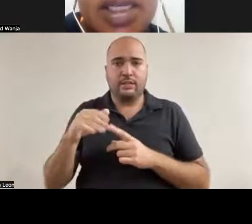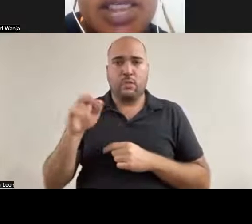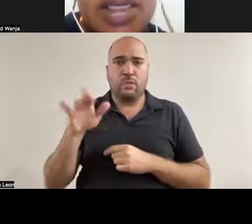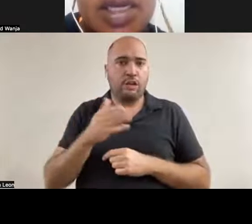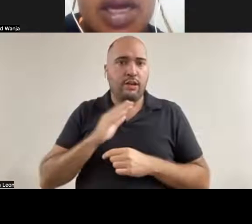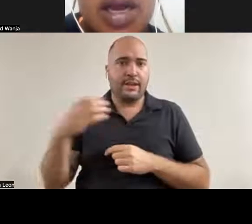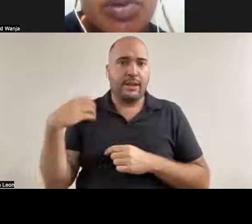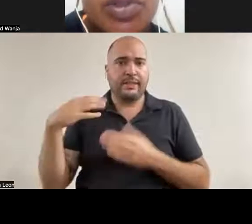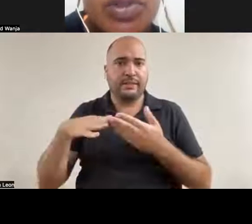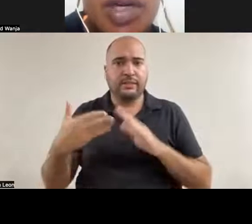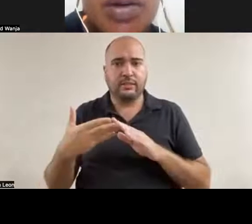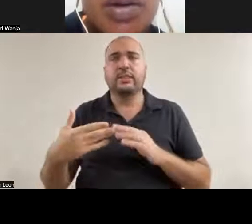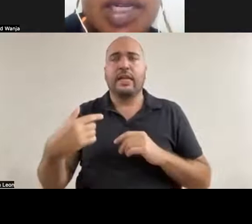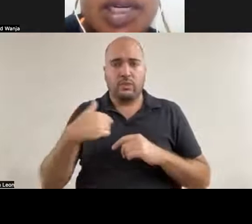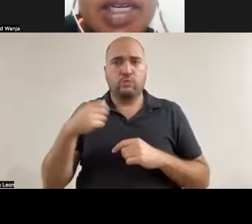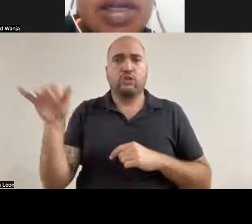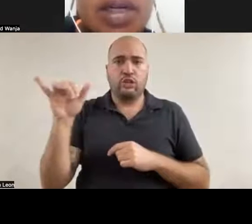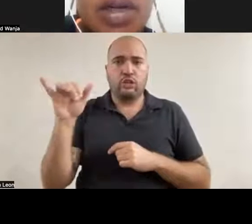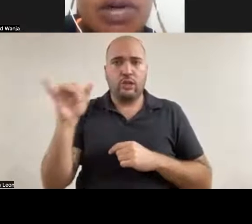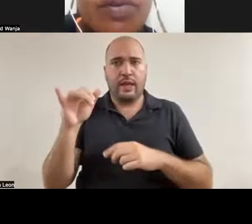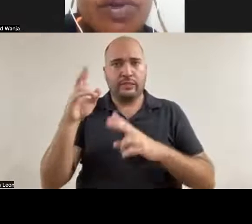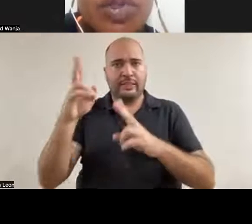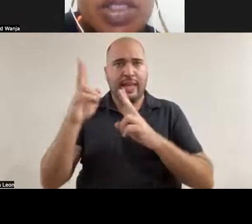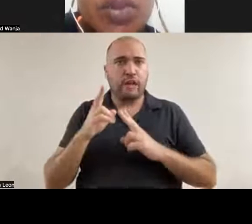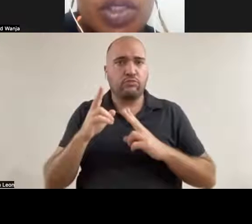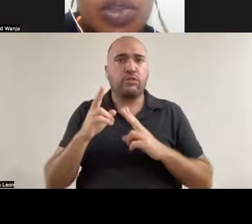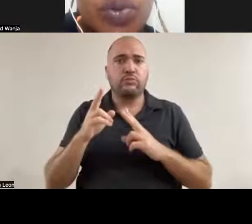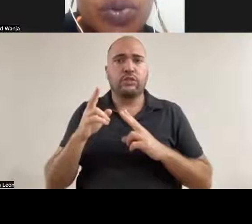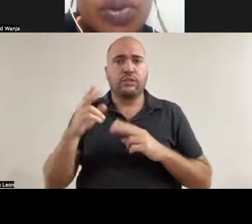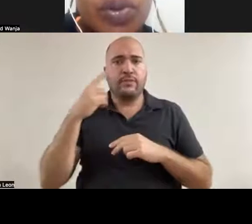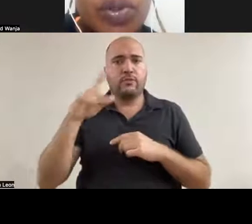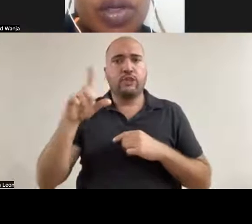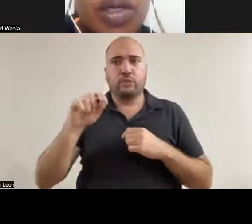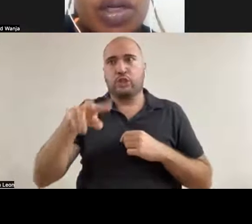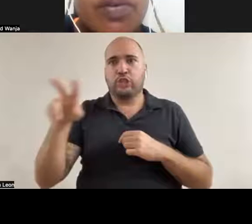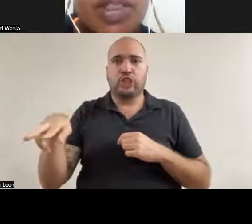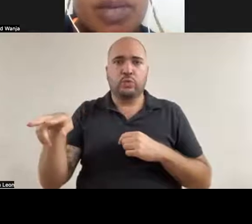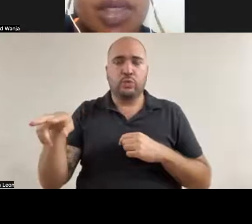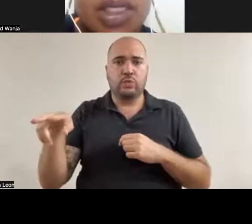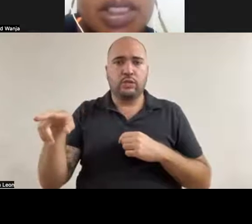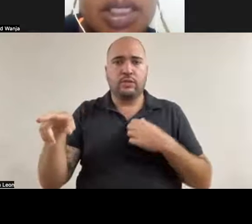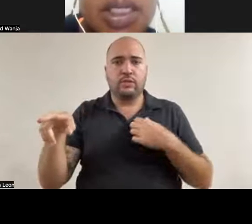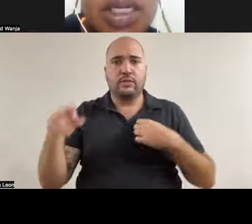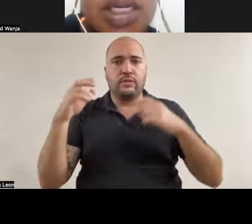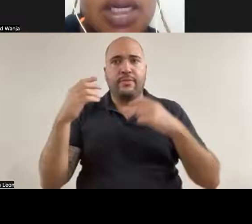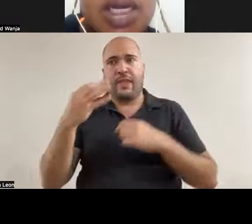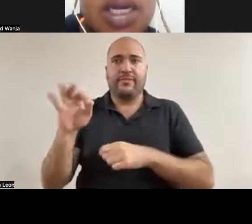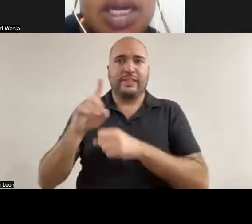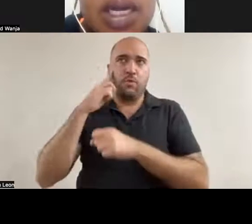Yes, I was also an honoree for 2022 Diversability.